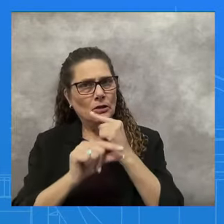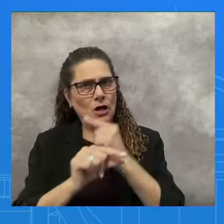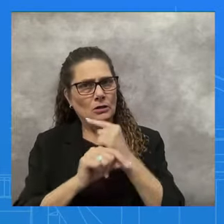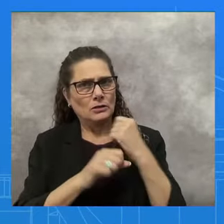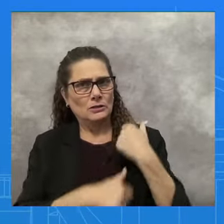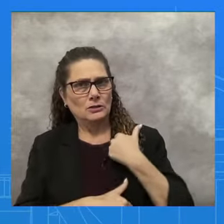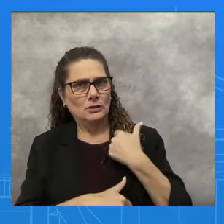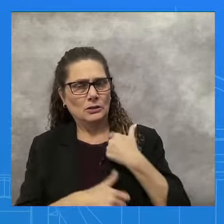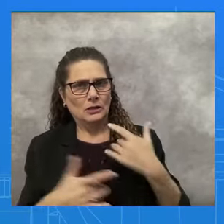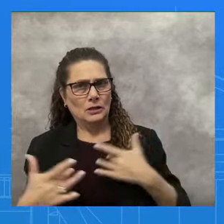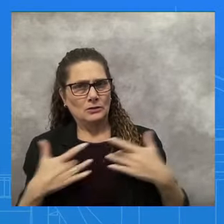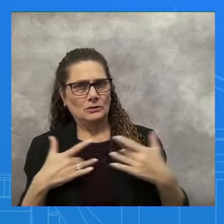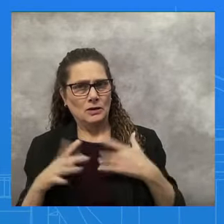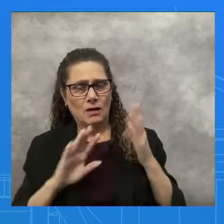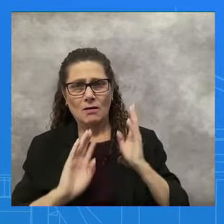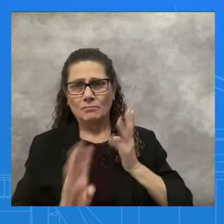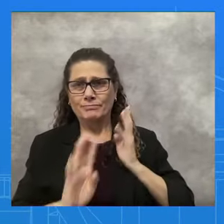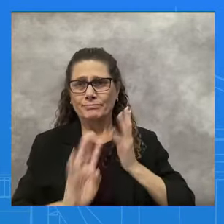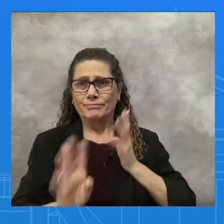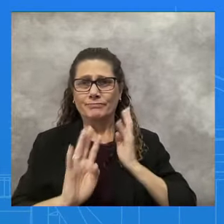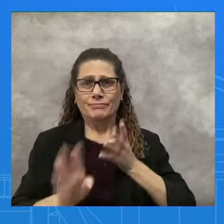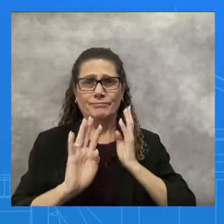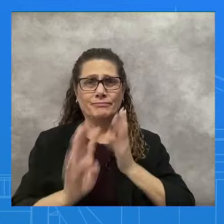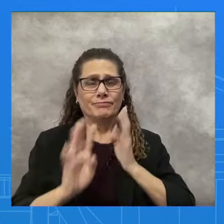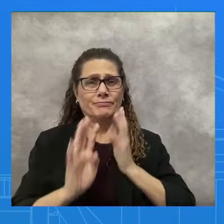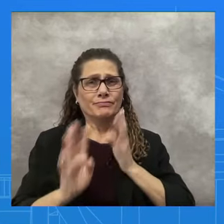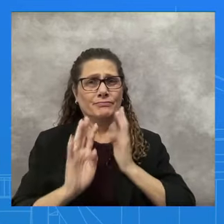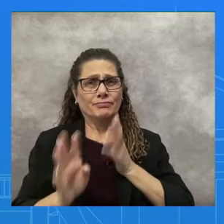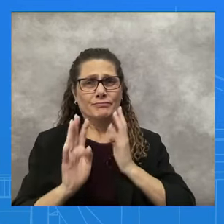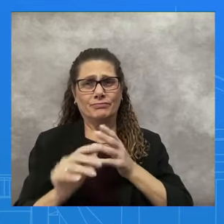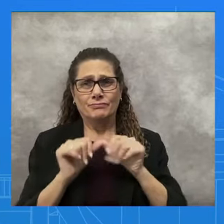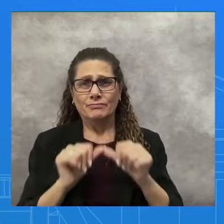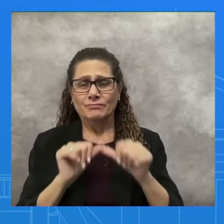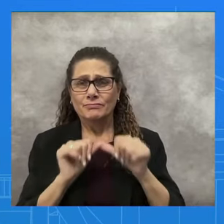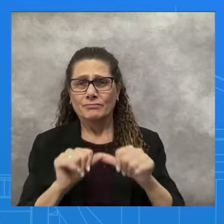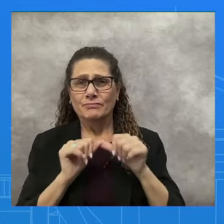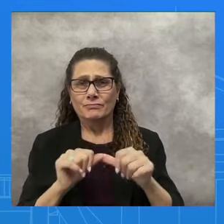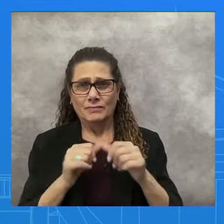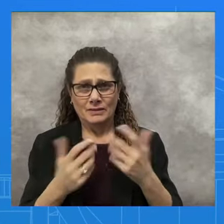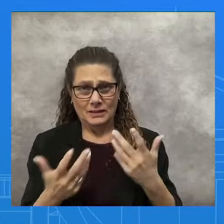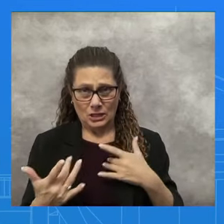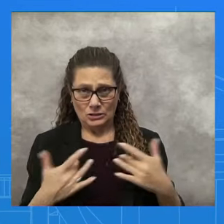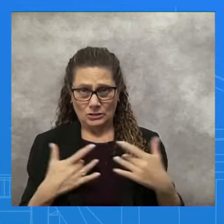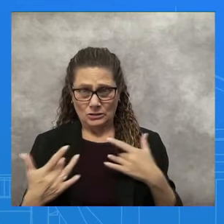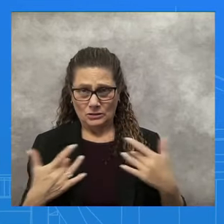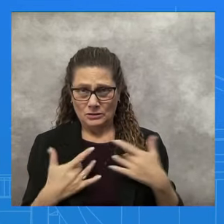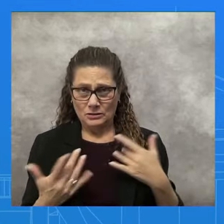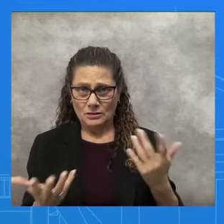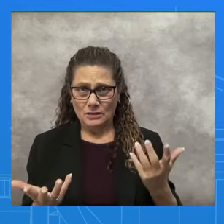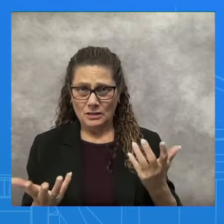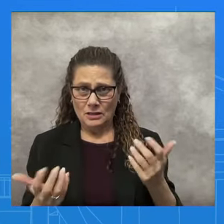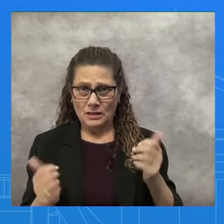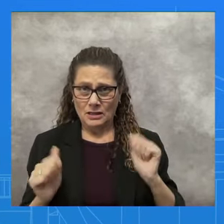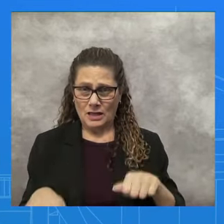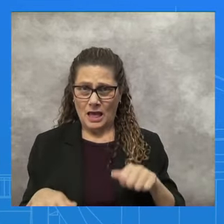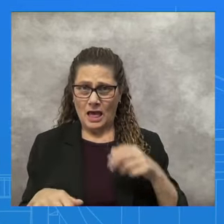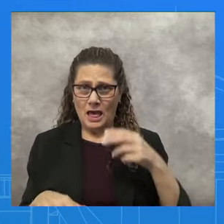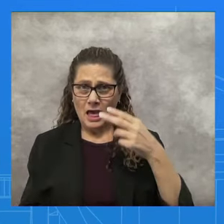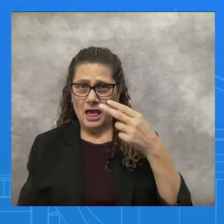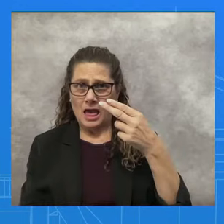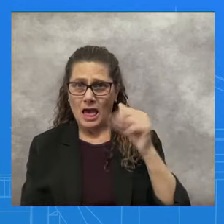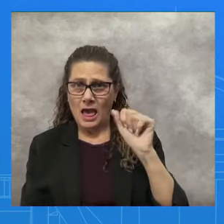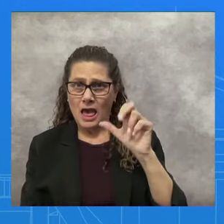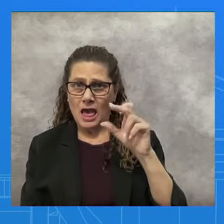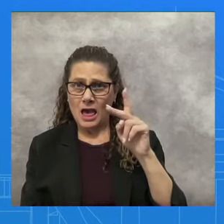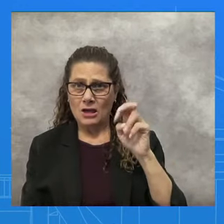the spying that they do, and the other aggressions? So look, we take that very seriously, what's happening at the border. Everybody, we try to